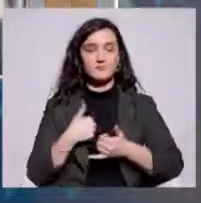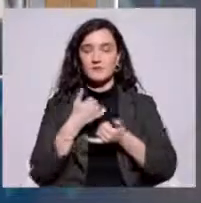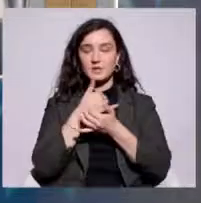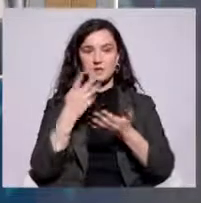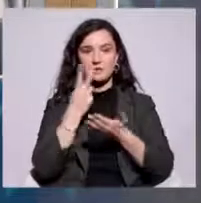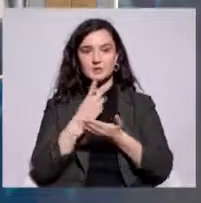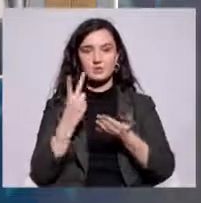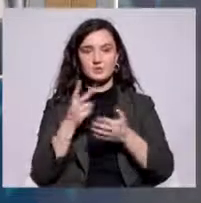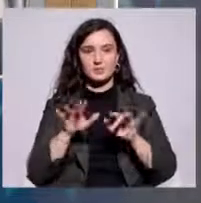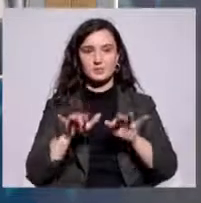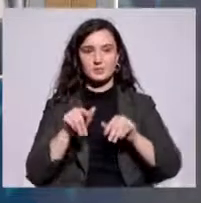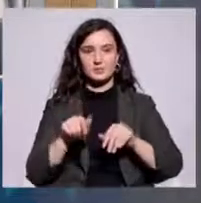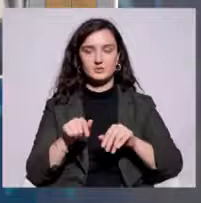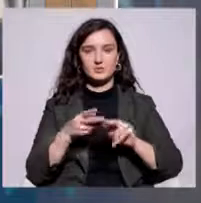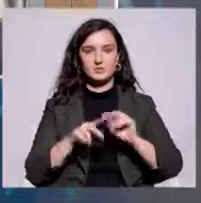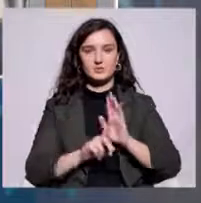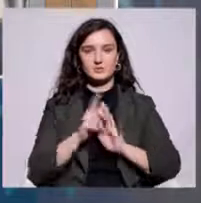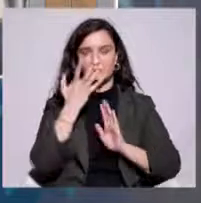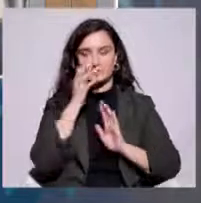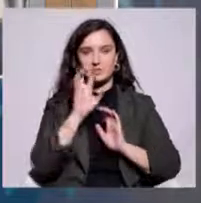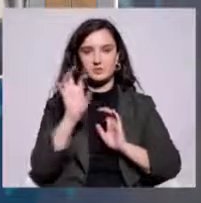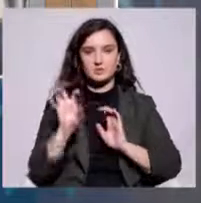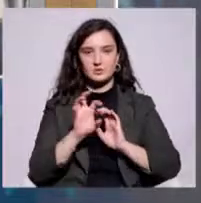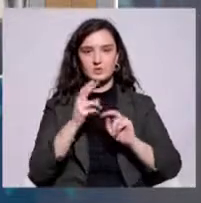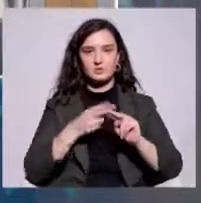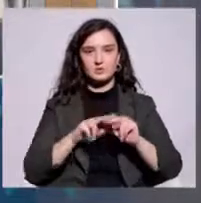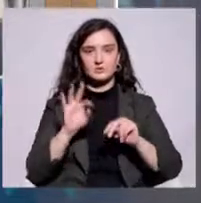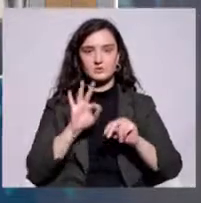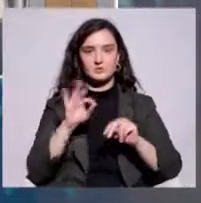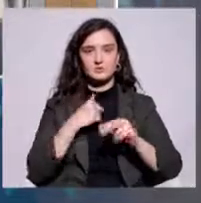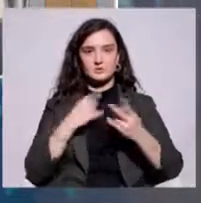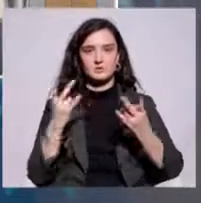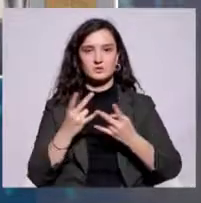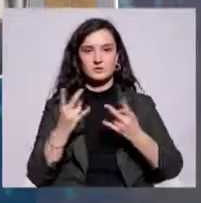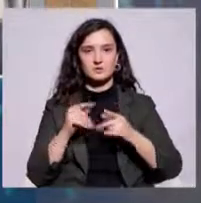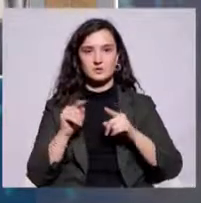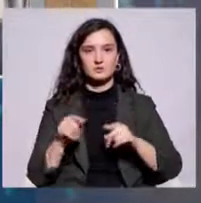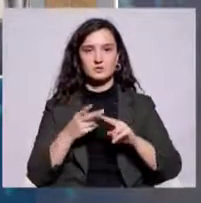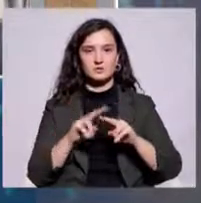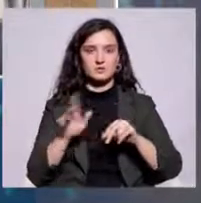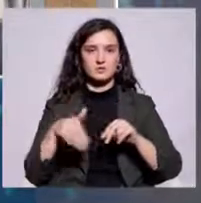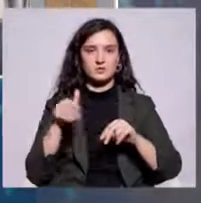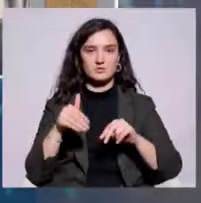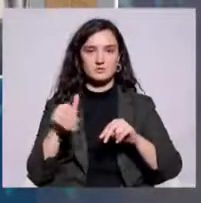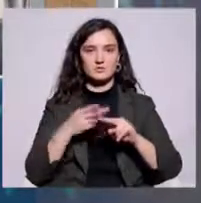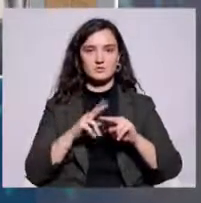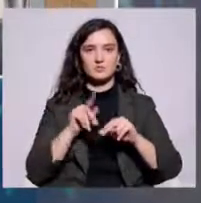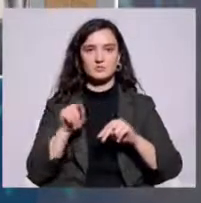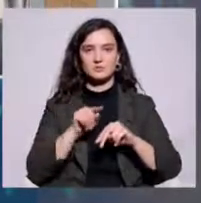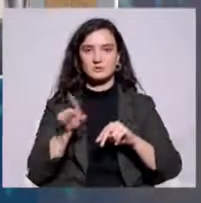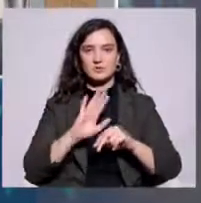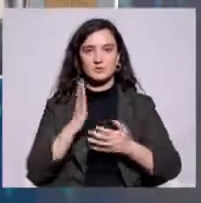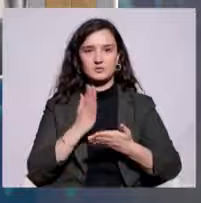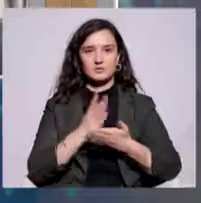see 2 computers in the picture. That's why we need here there are not. So there